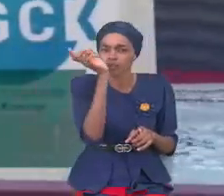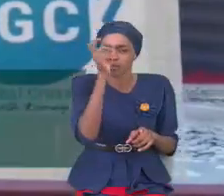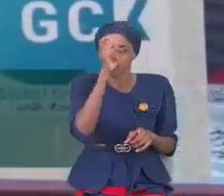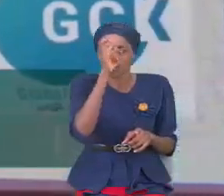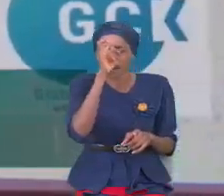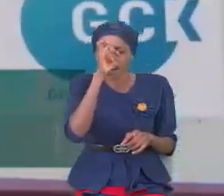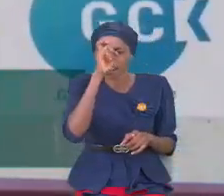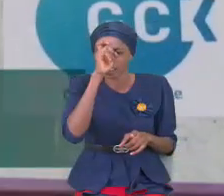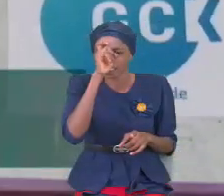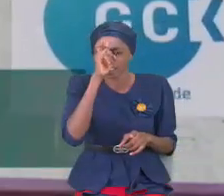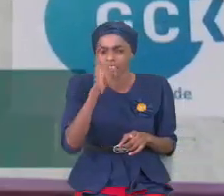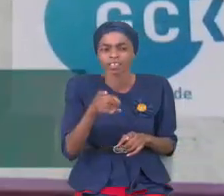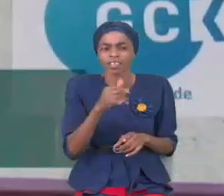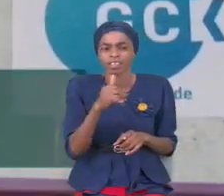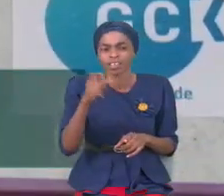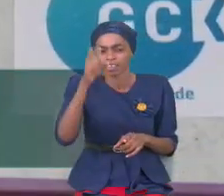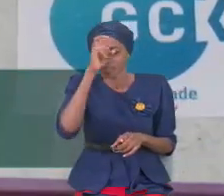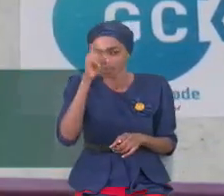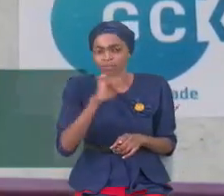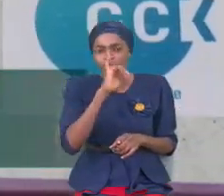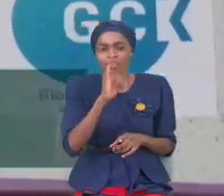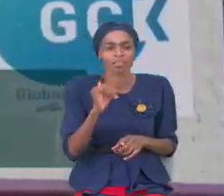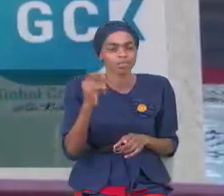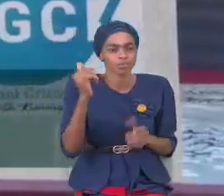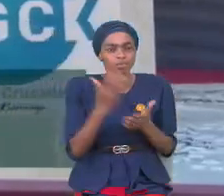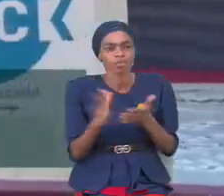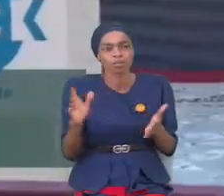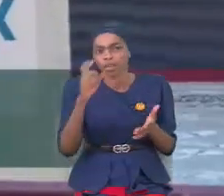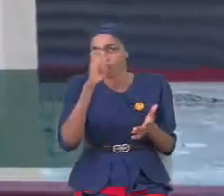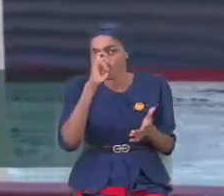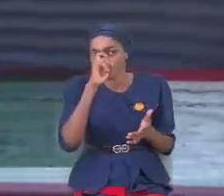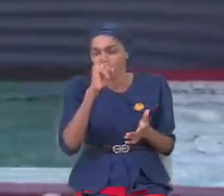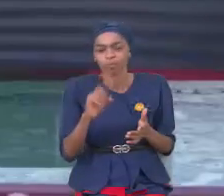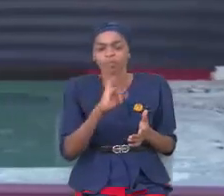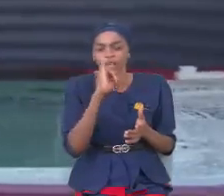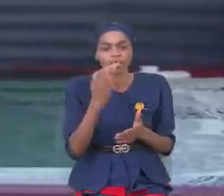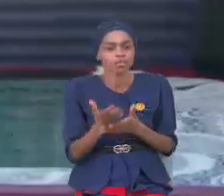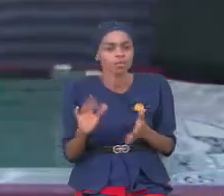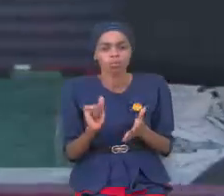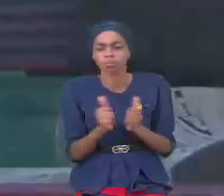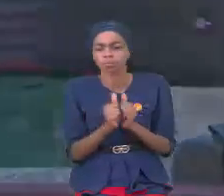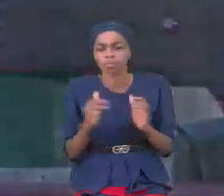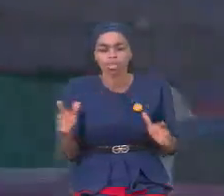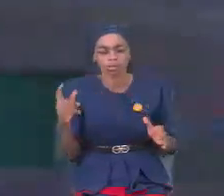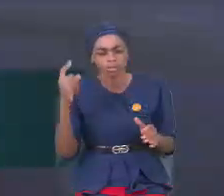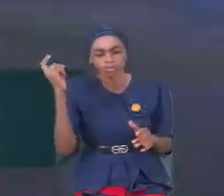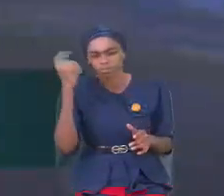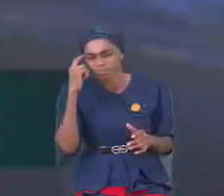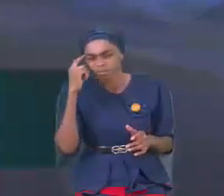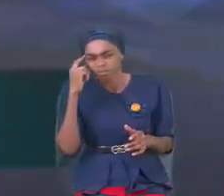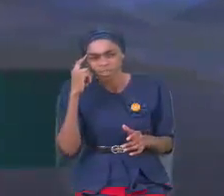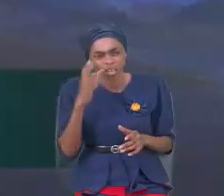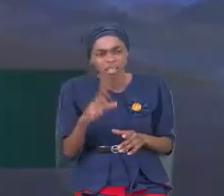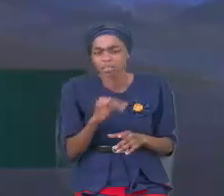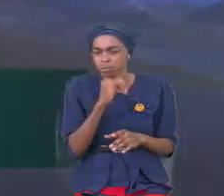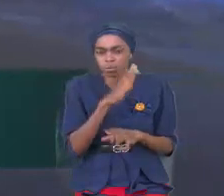Senseless about a situation. Senseless about the coming judgment and senseless